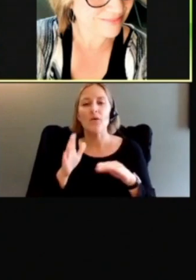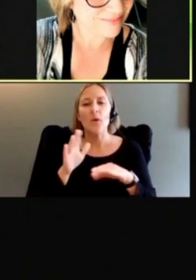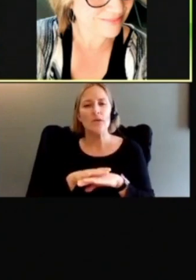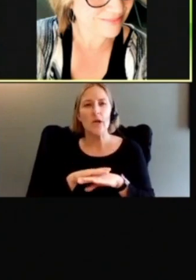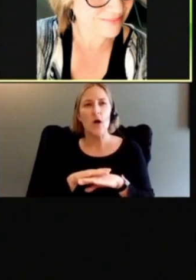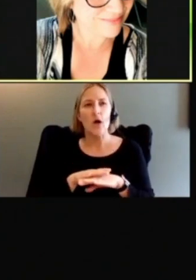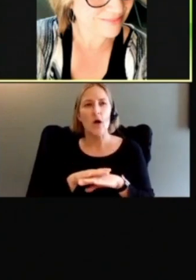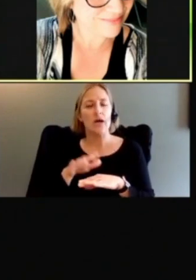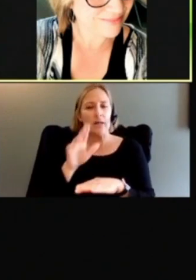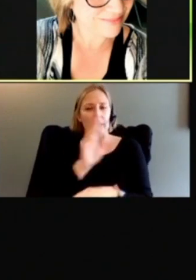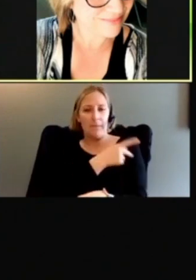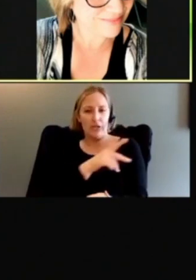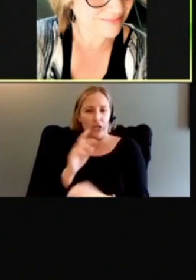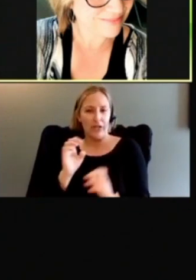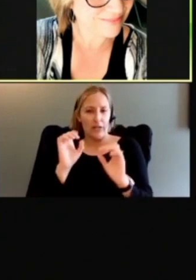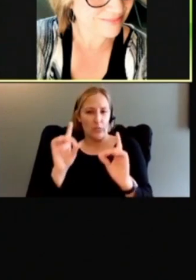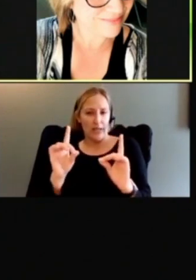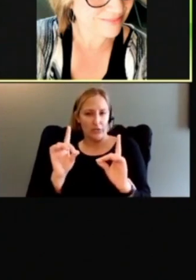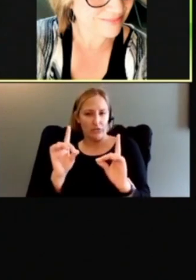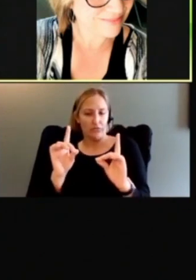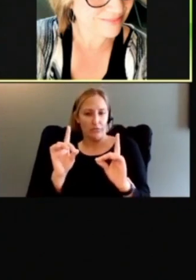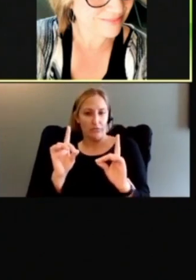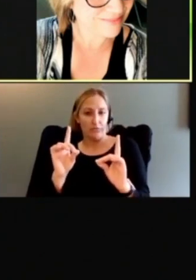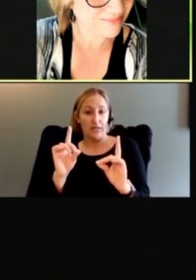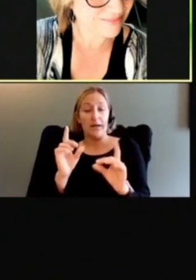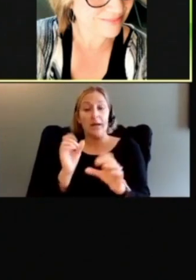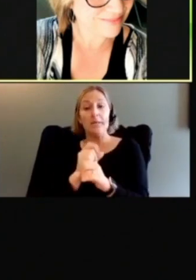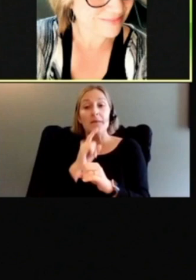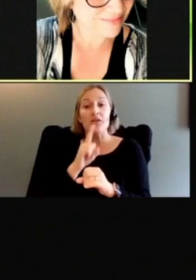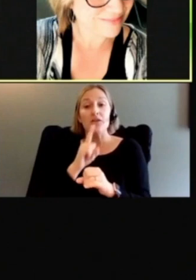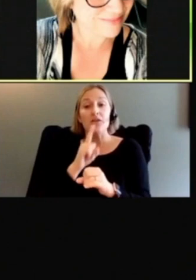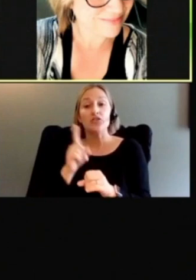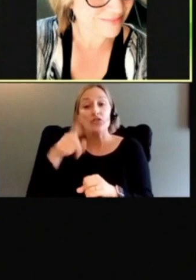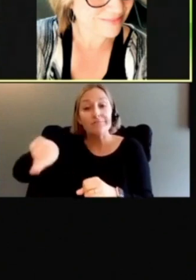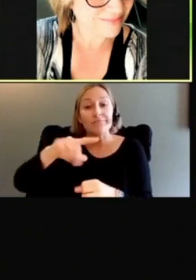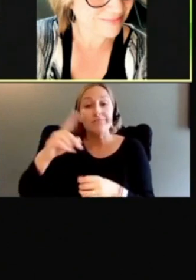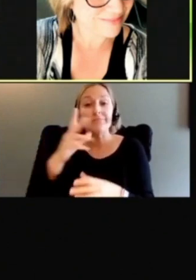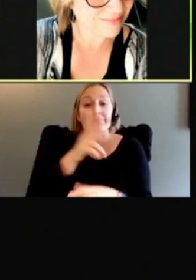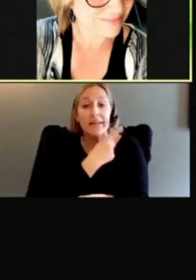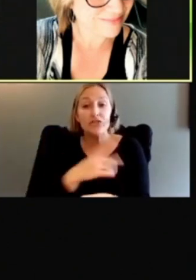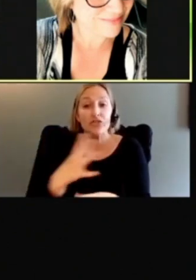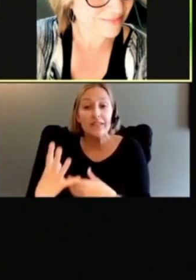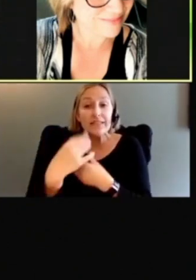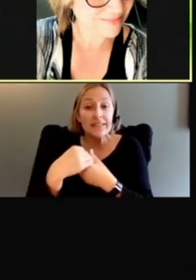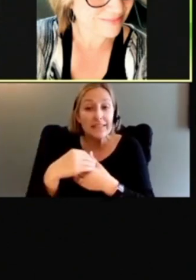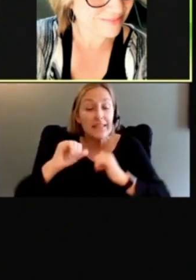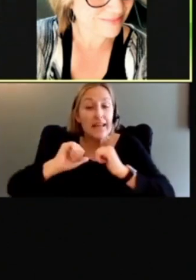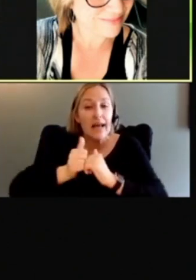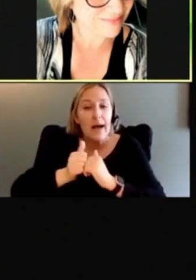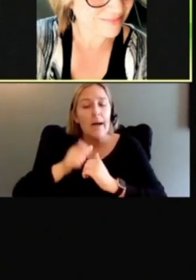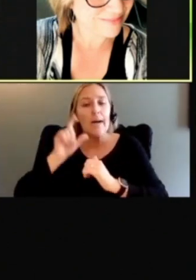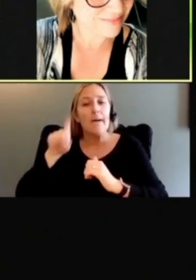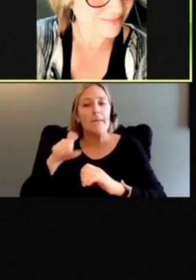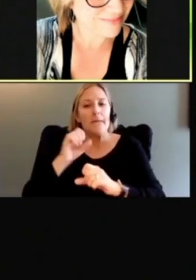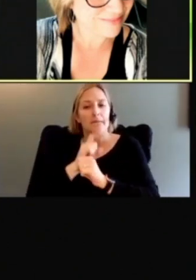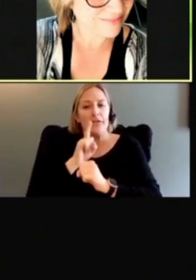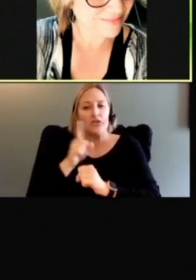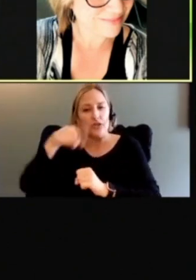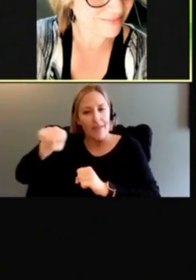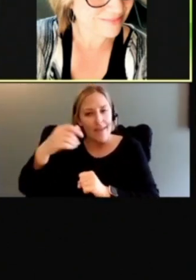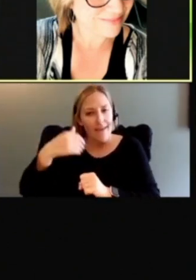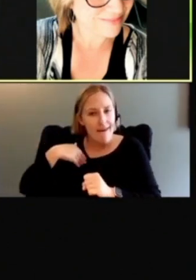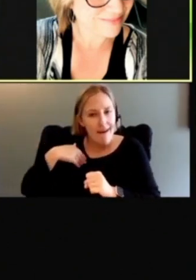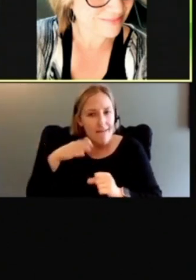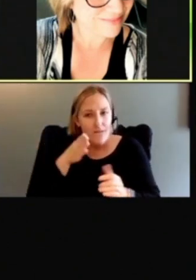your patient ed. To get patients engaged, we need to clear the path, we need to get out of their way, and we need to give